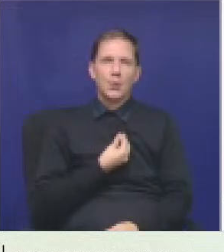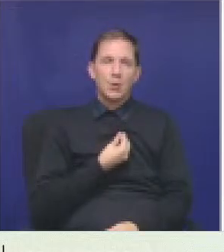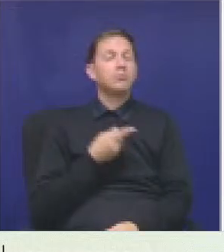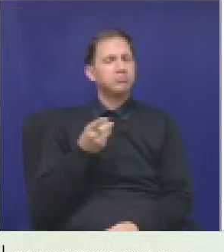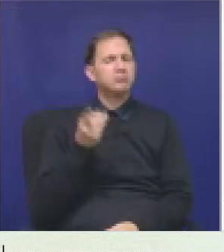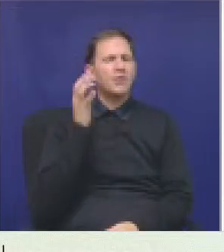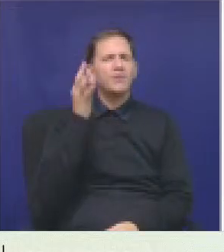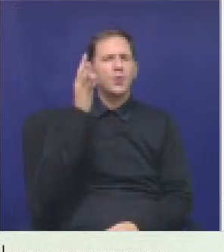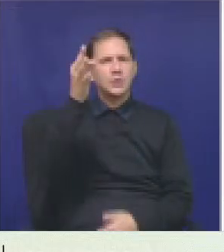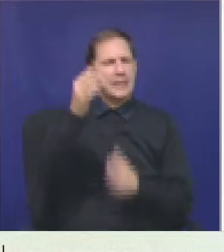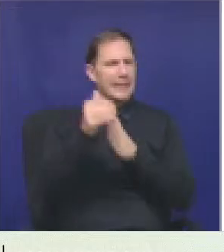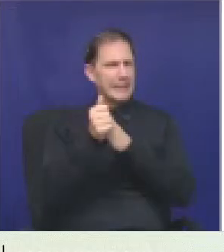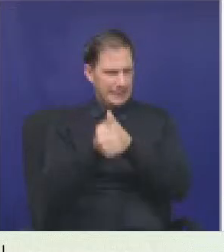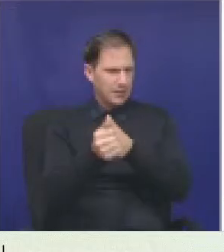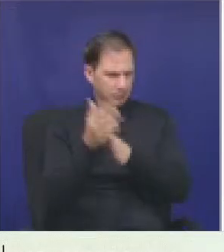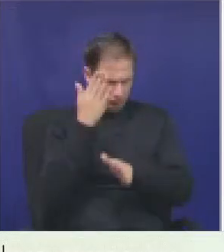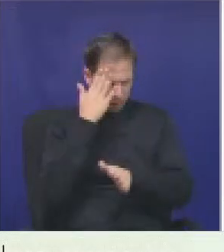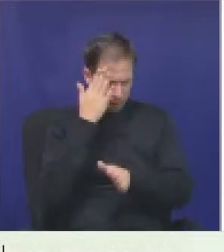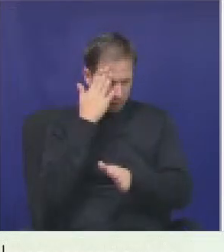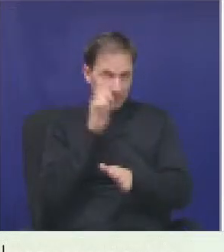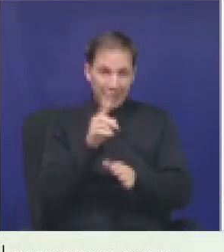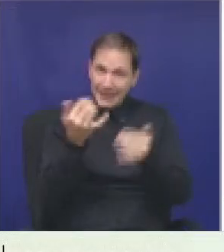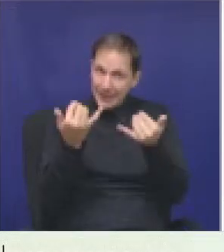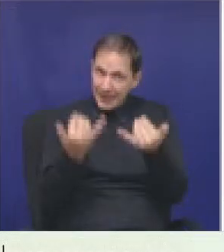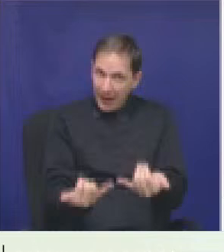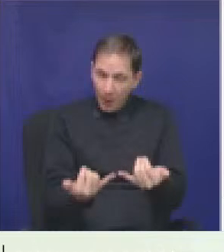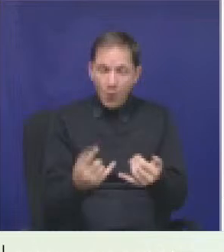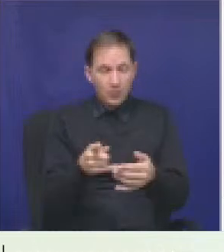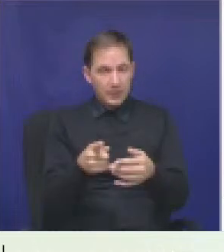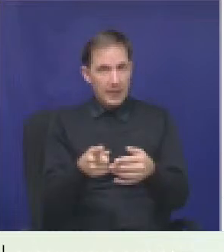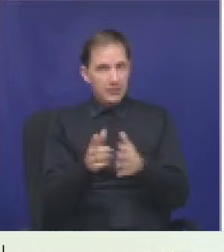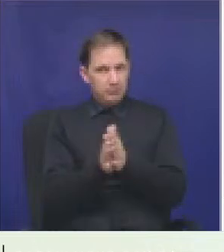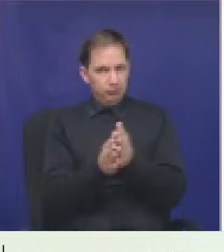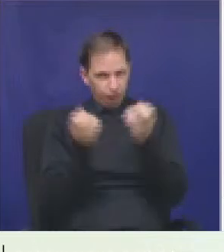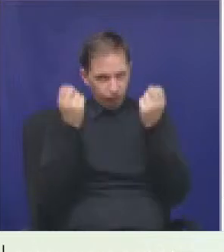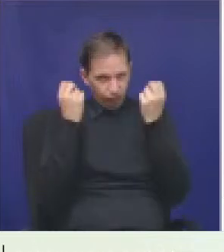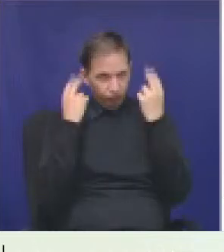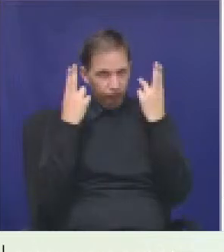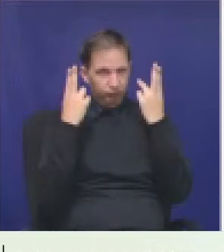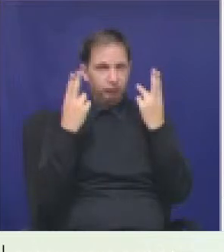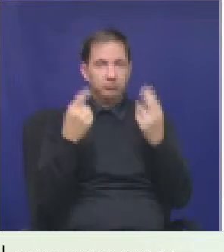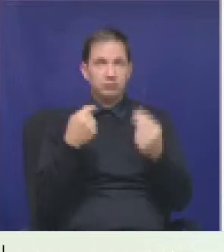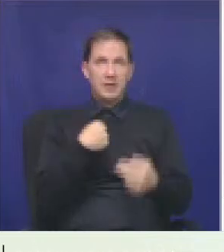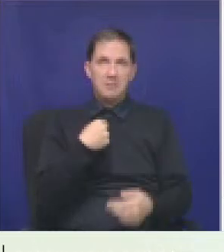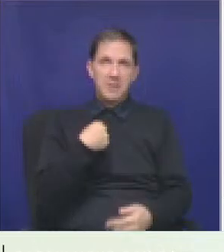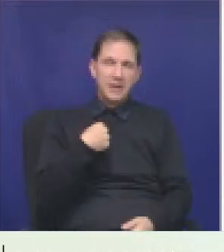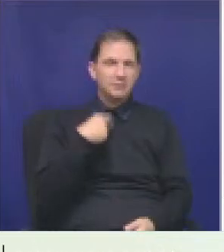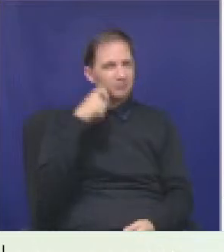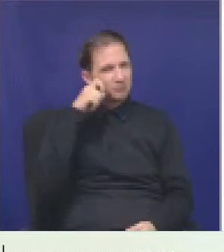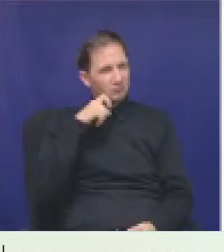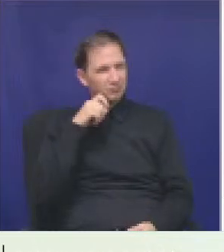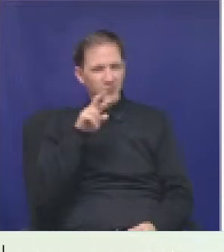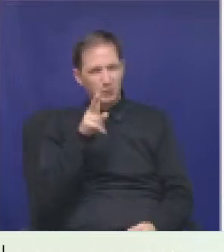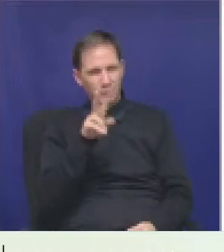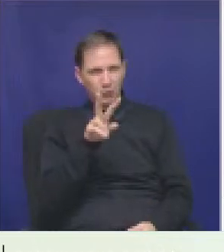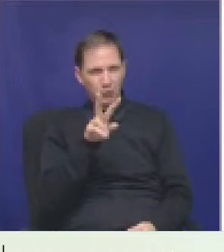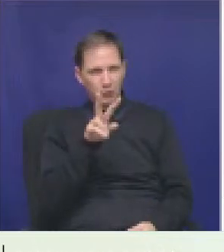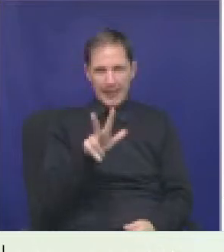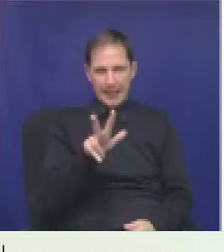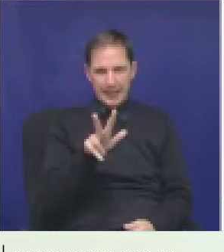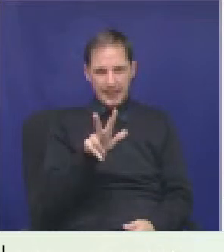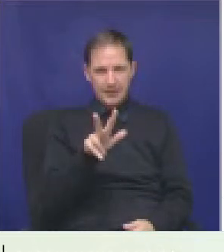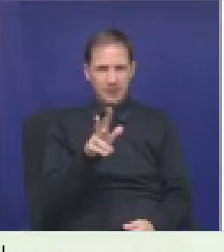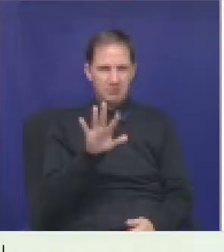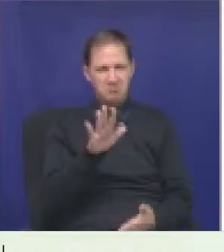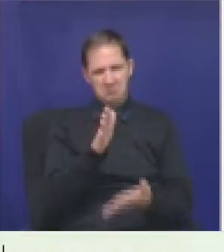change. Of course, we know that we are a young nation of a median age of 28. This youthful population presents a